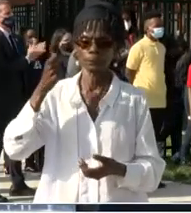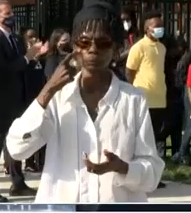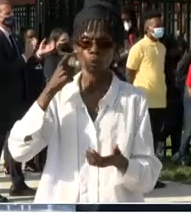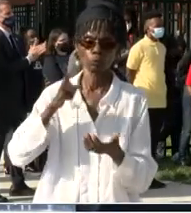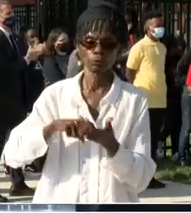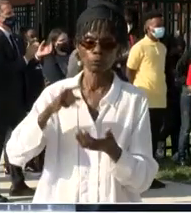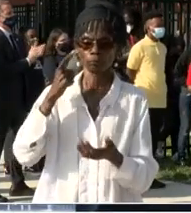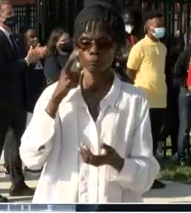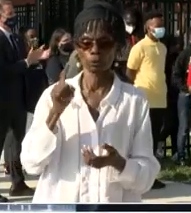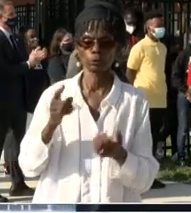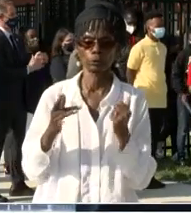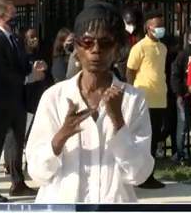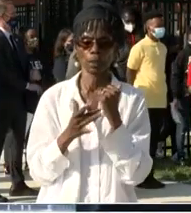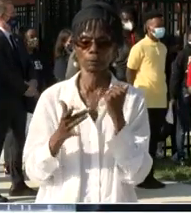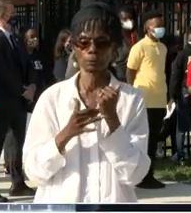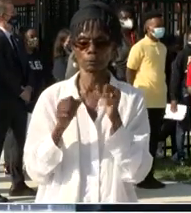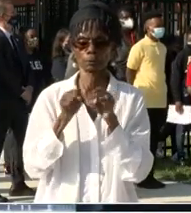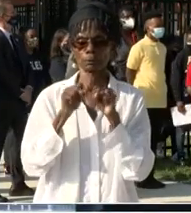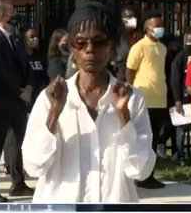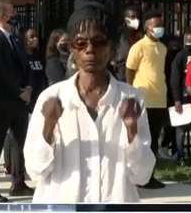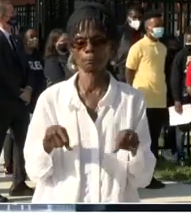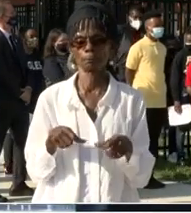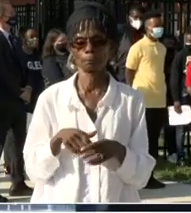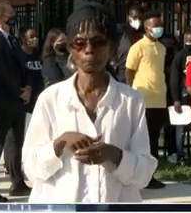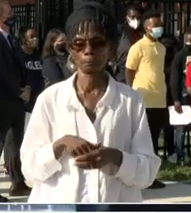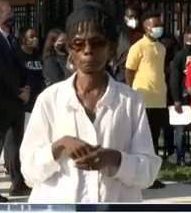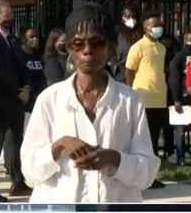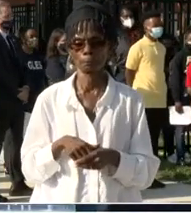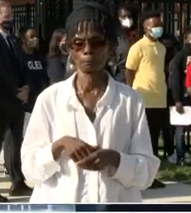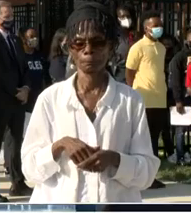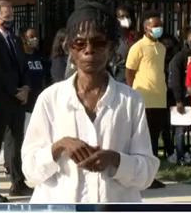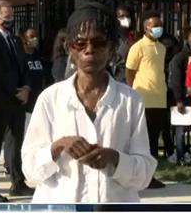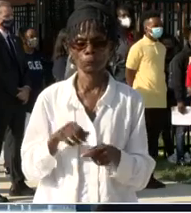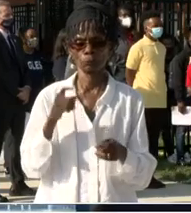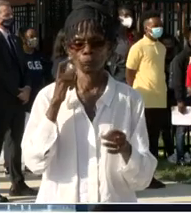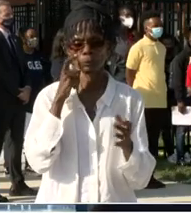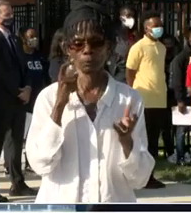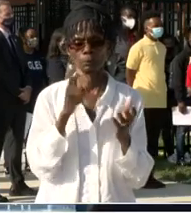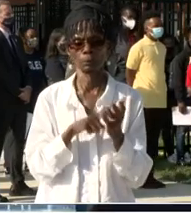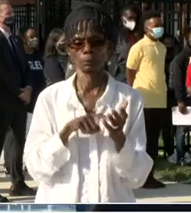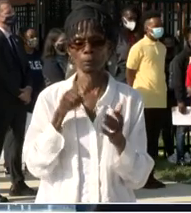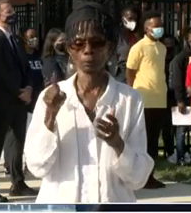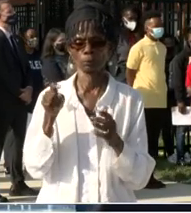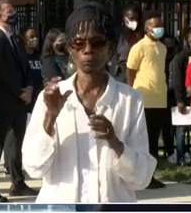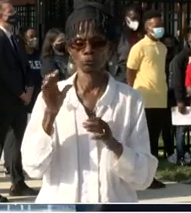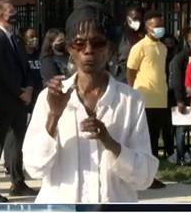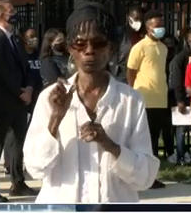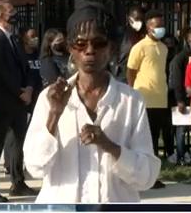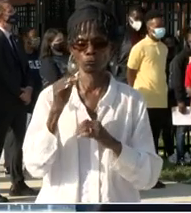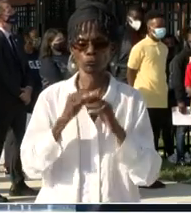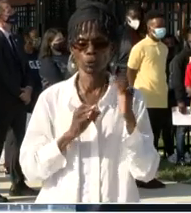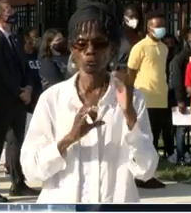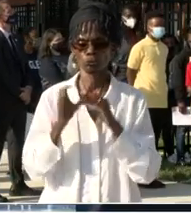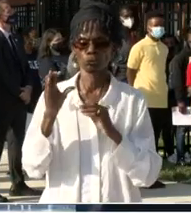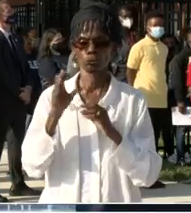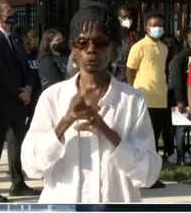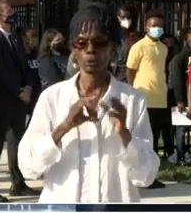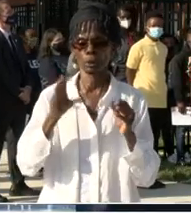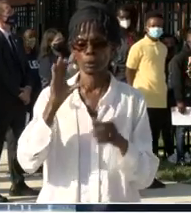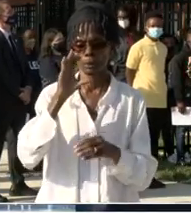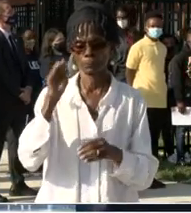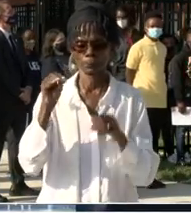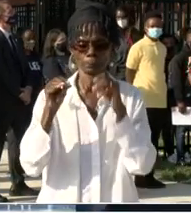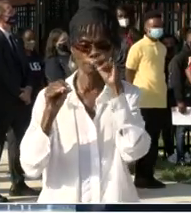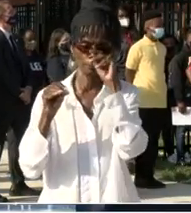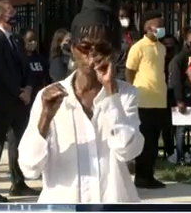I want to thank architects Perkins Eastman and the Turner Construction Company for their commitment and hard work to get us to the finish line. I